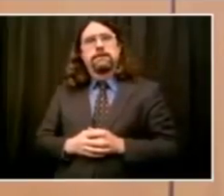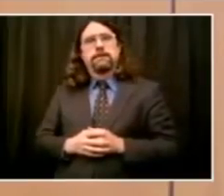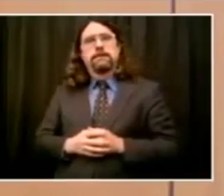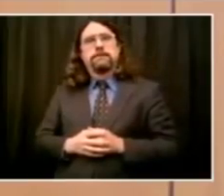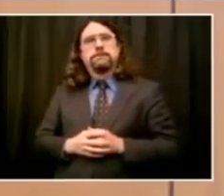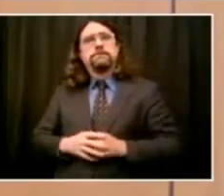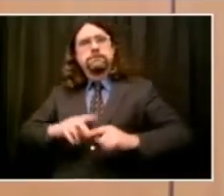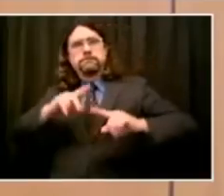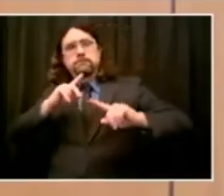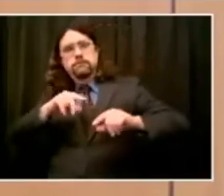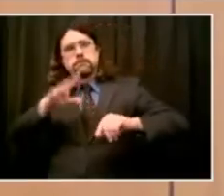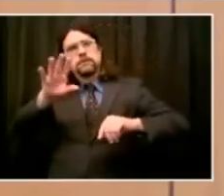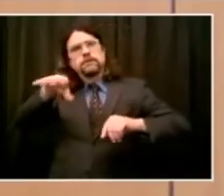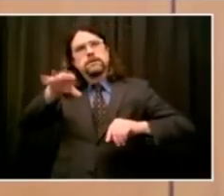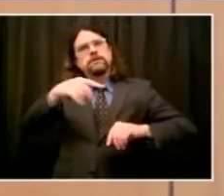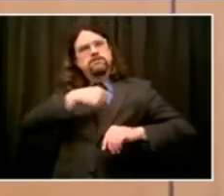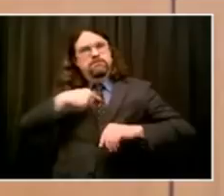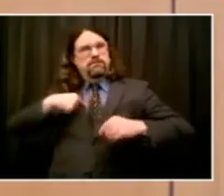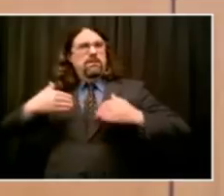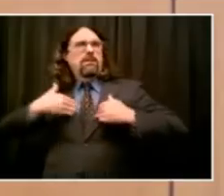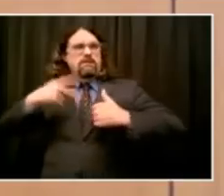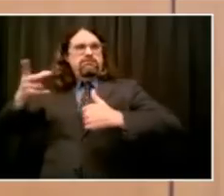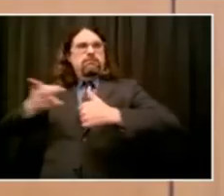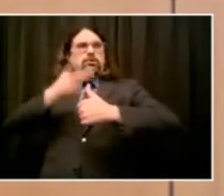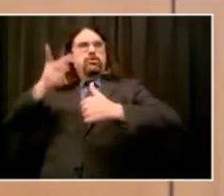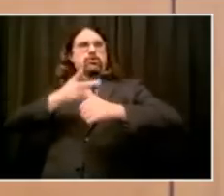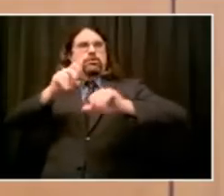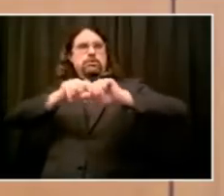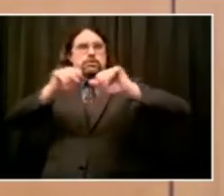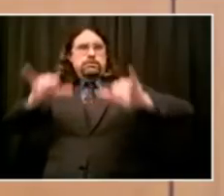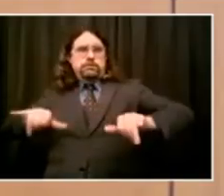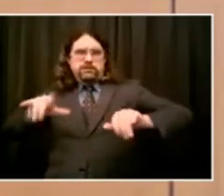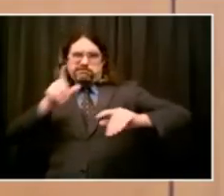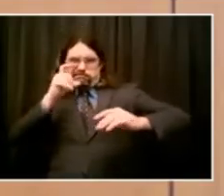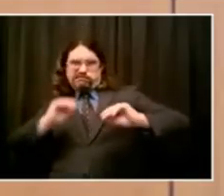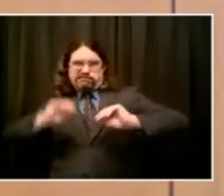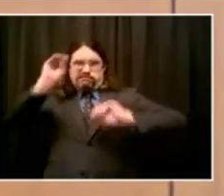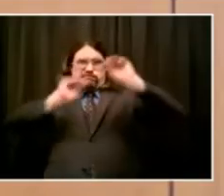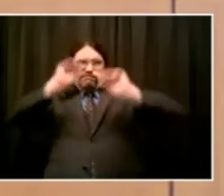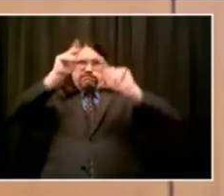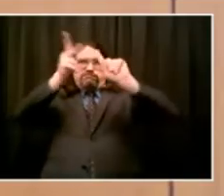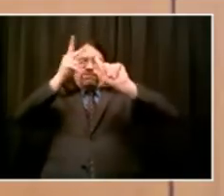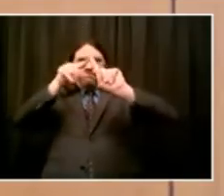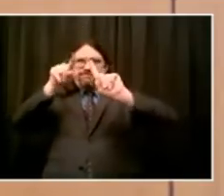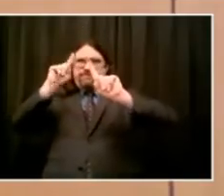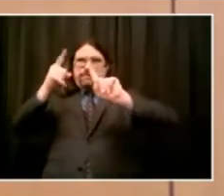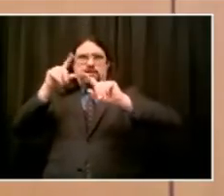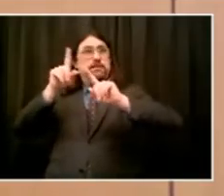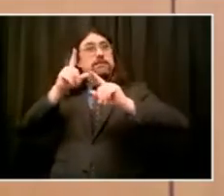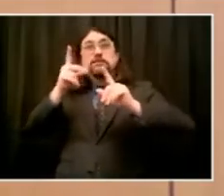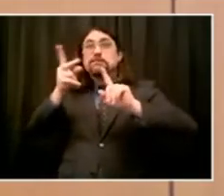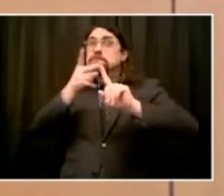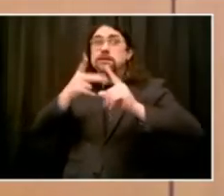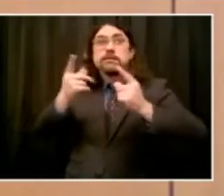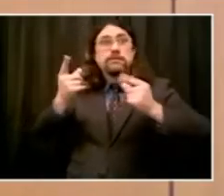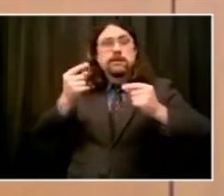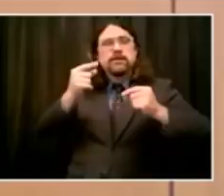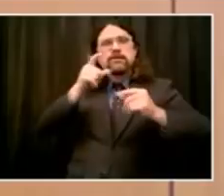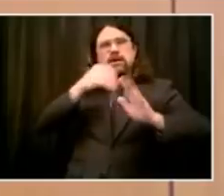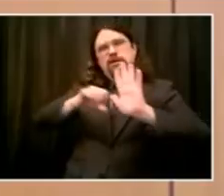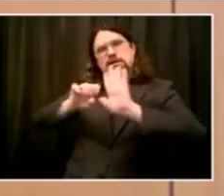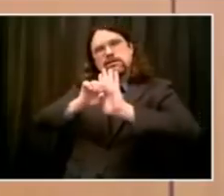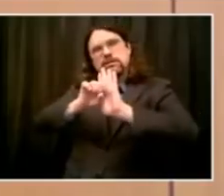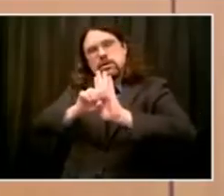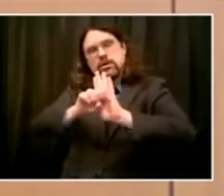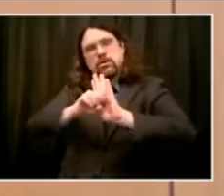that are symptomatic, prioritizing those that have chronic underlying illnesses. We've also